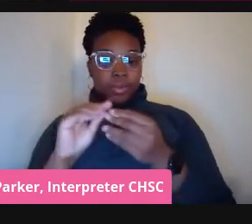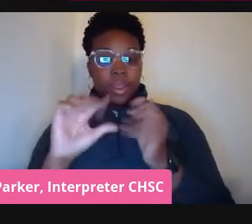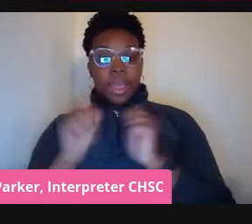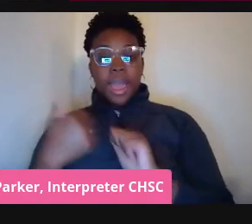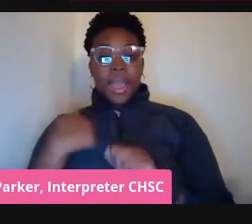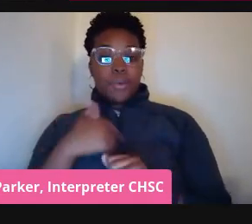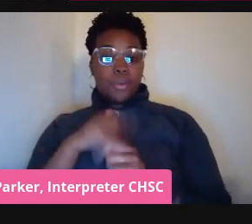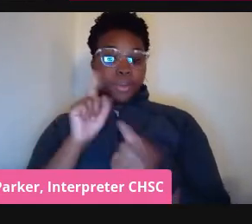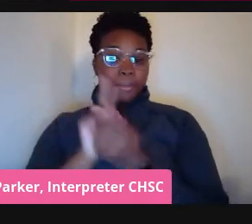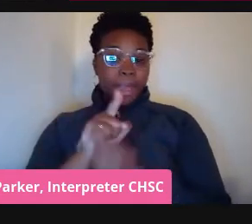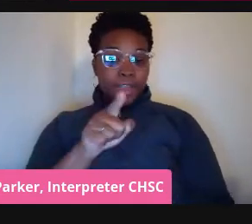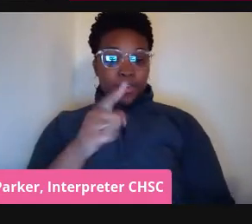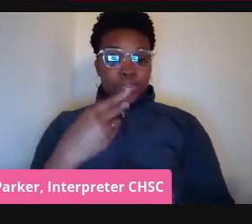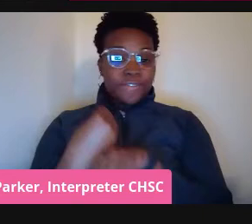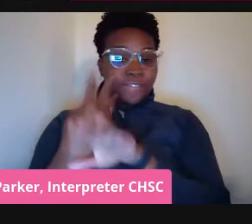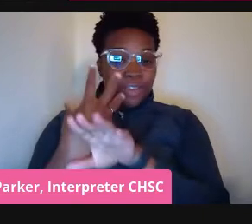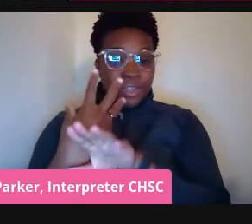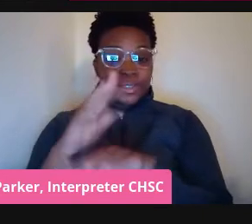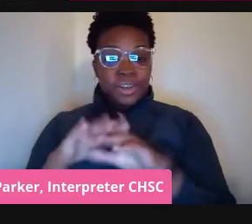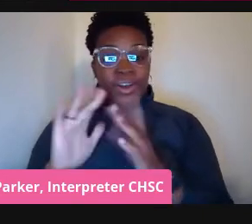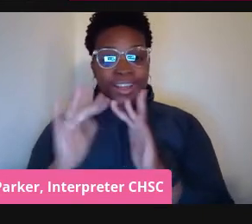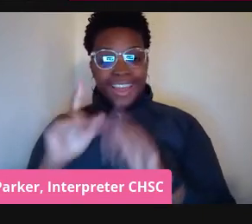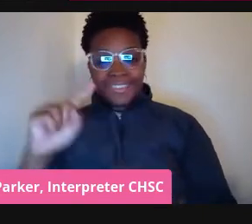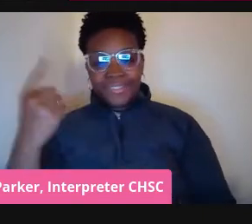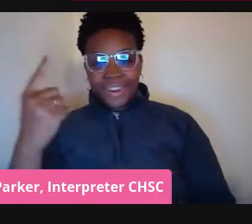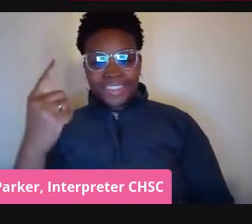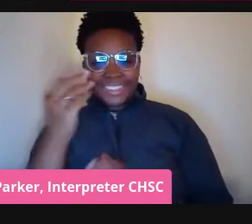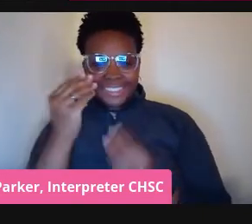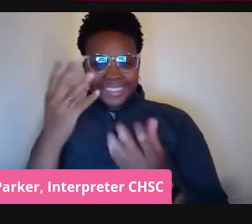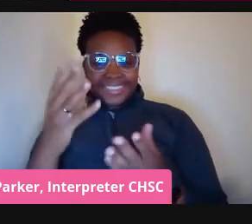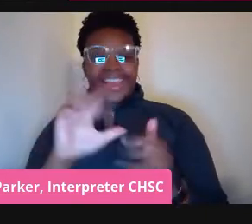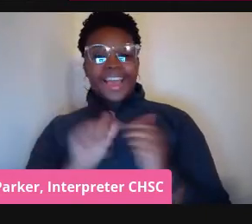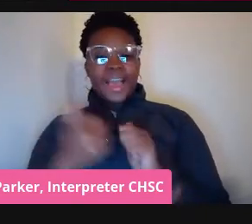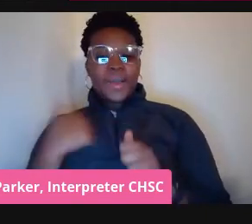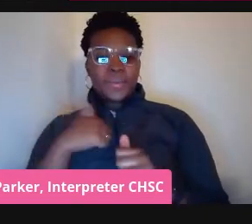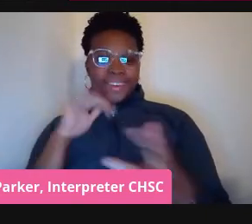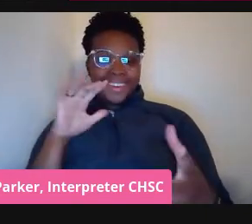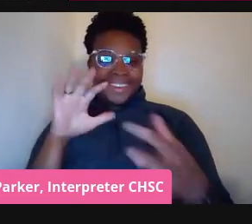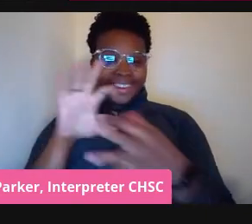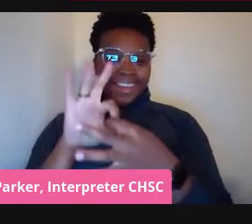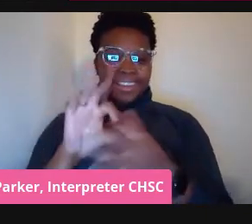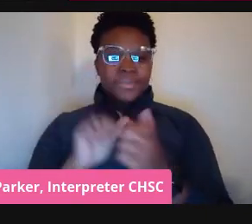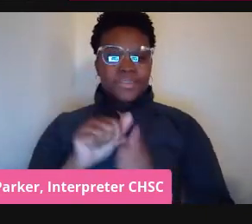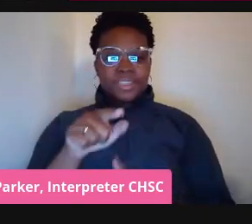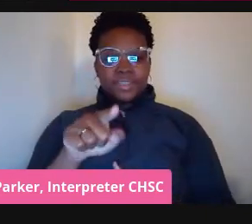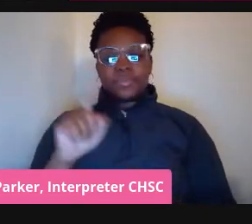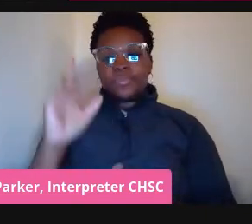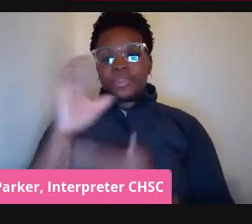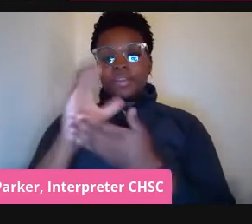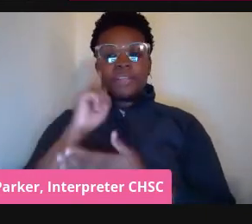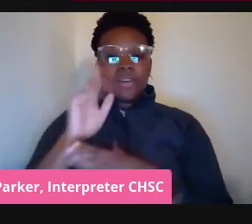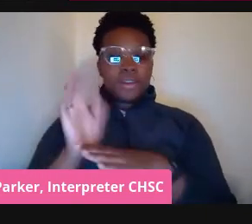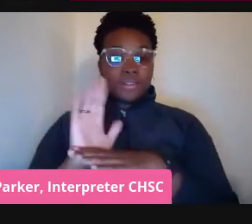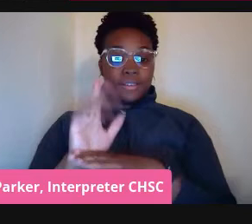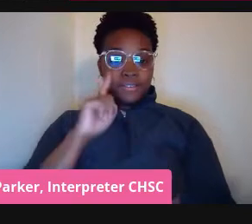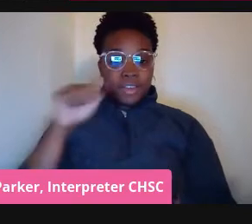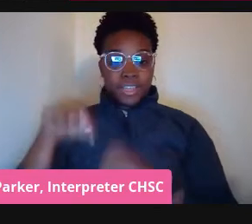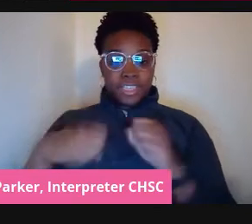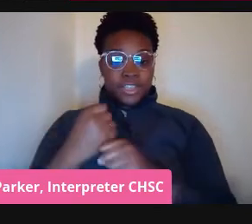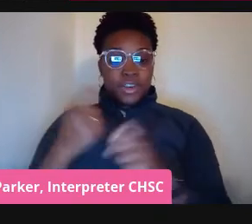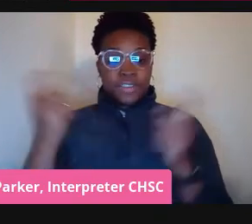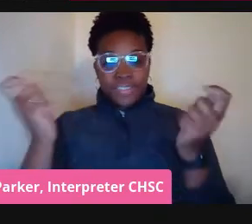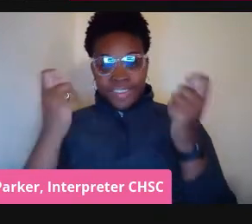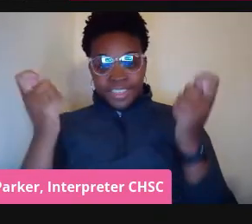met you virtually first and how we got connected to you. And we were looking for films for this year's festival.